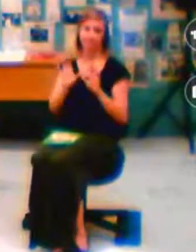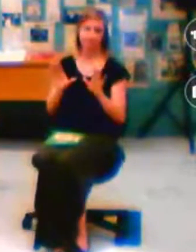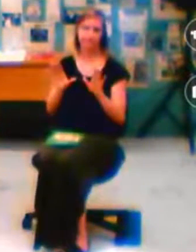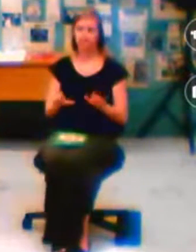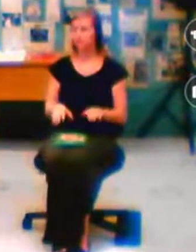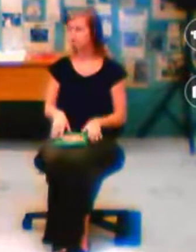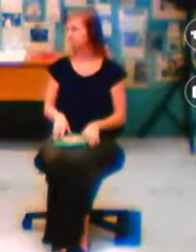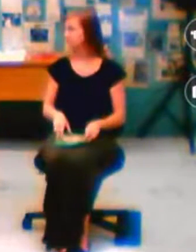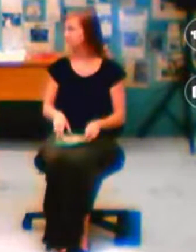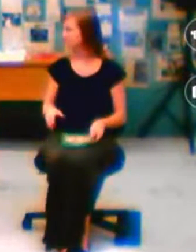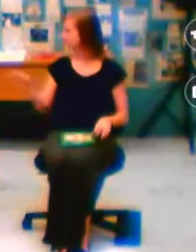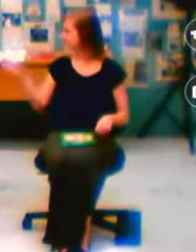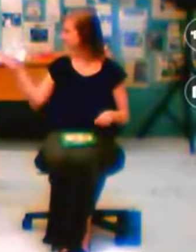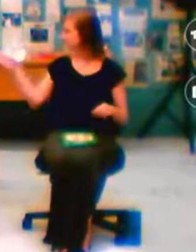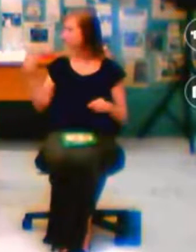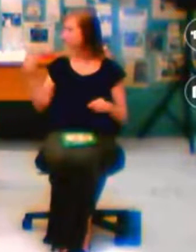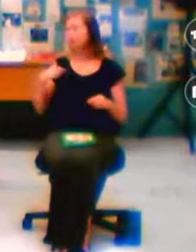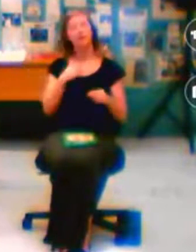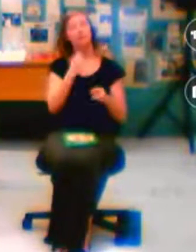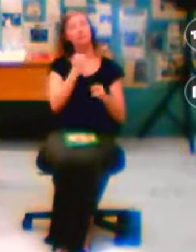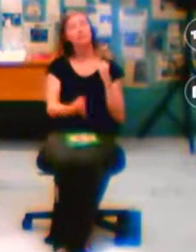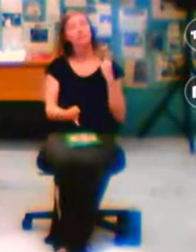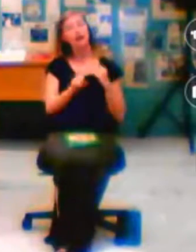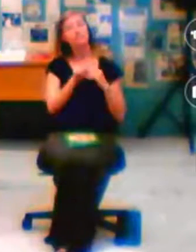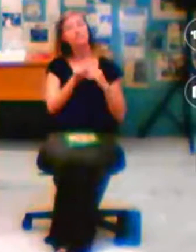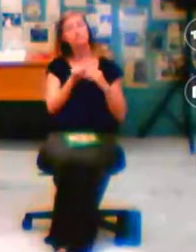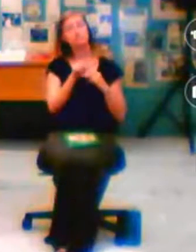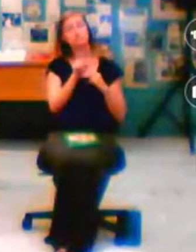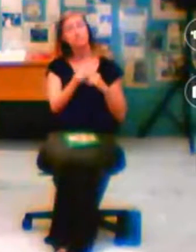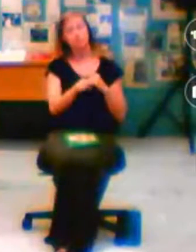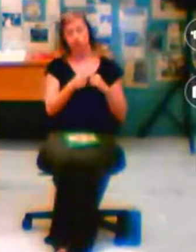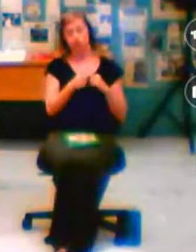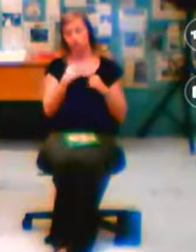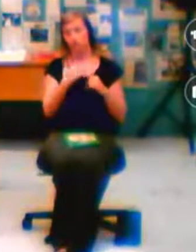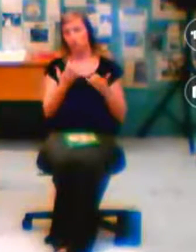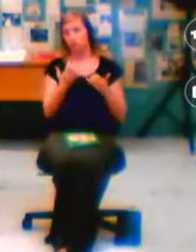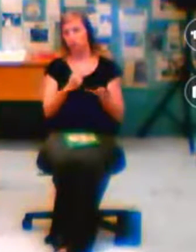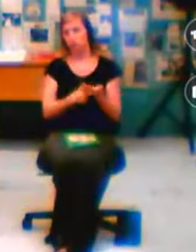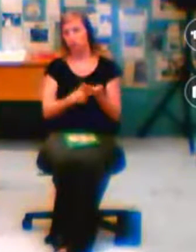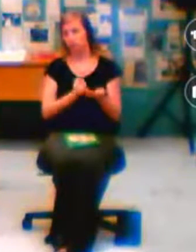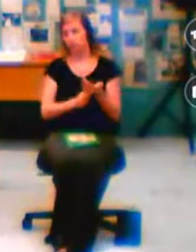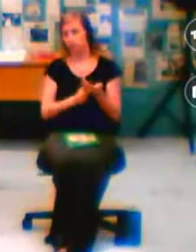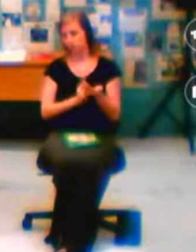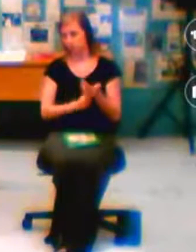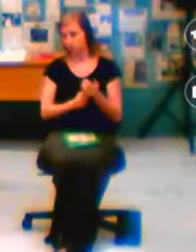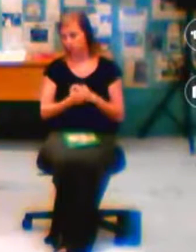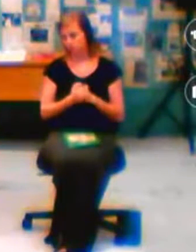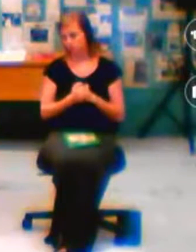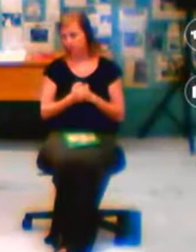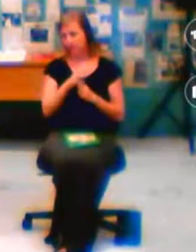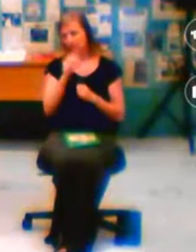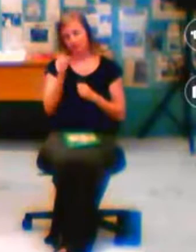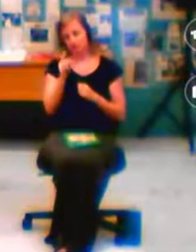Think about that. It came from the CEO of a community hospital in Grand Junction. Great.